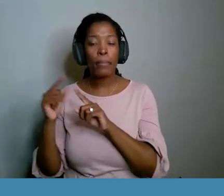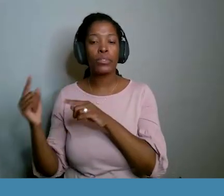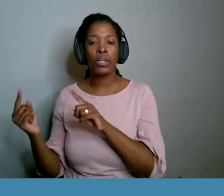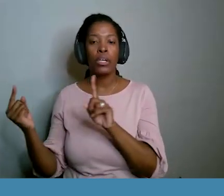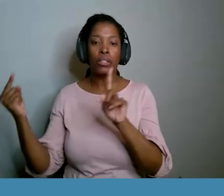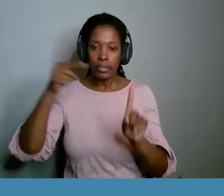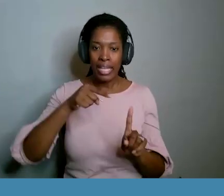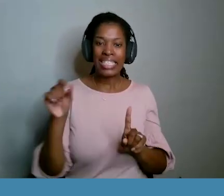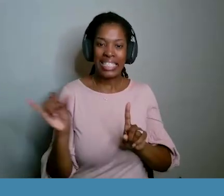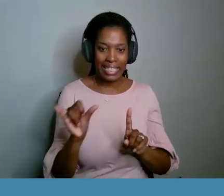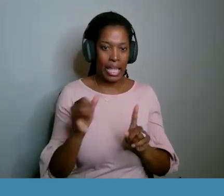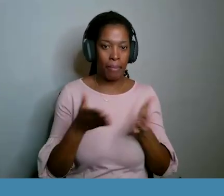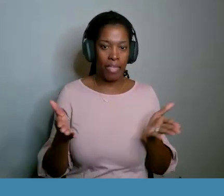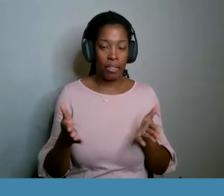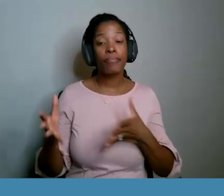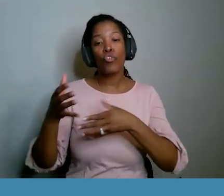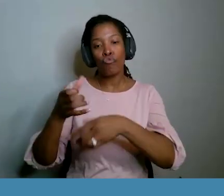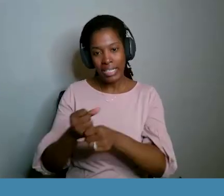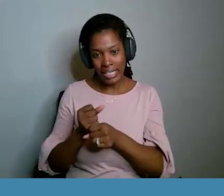receiving facility.